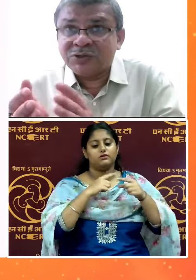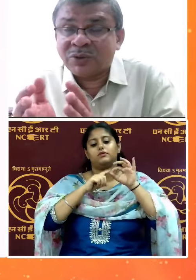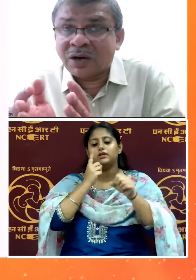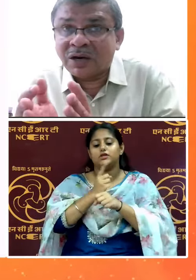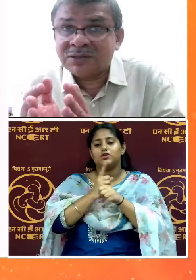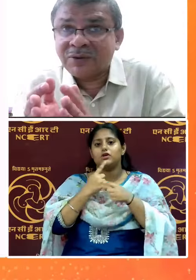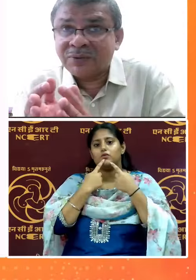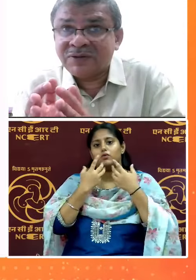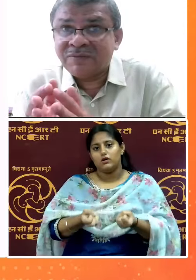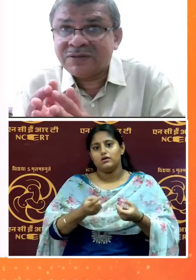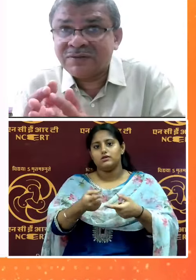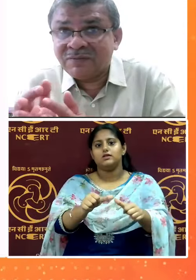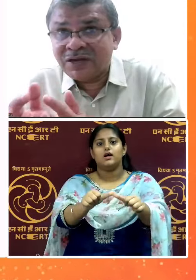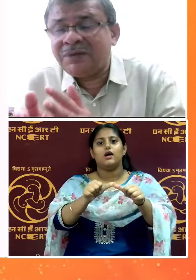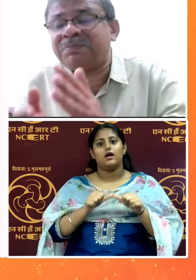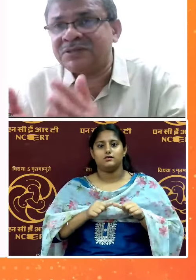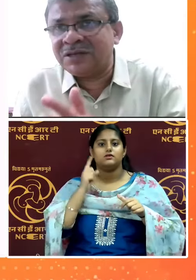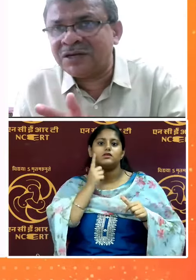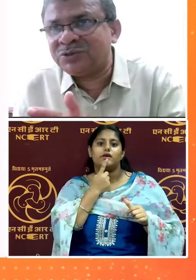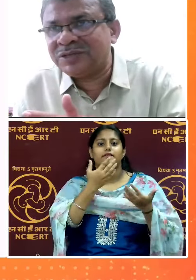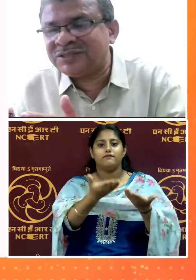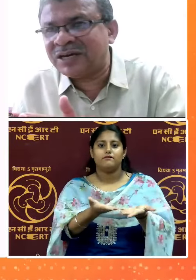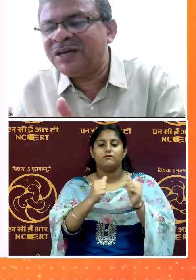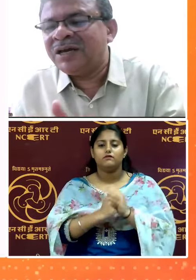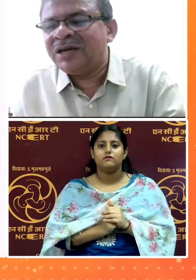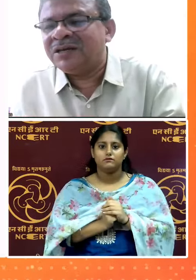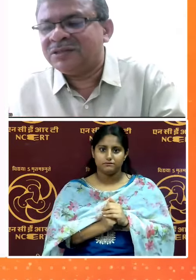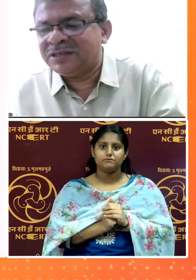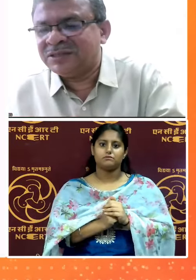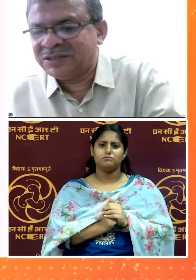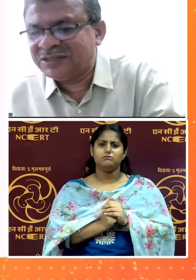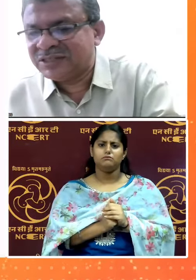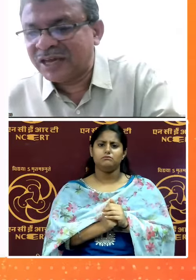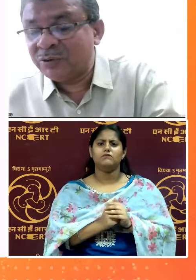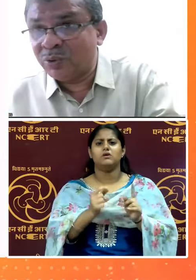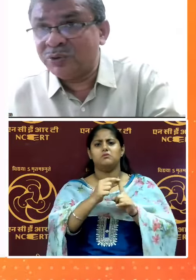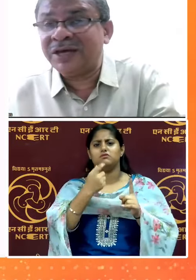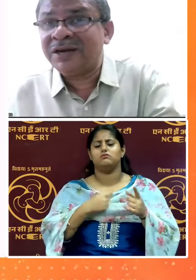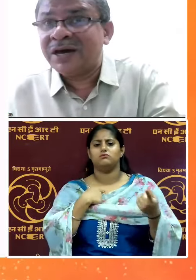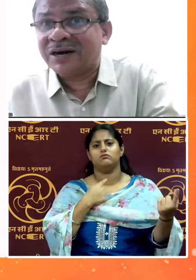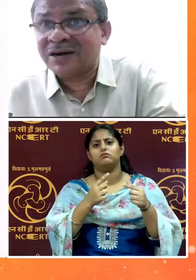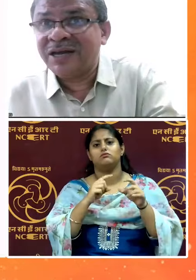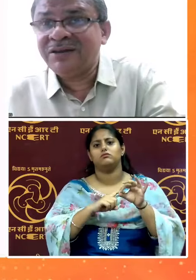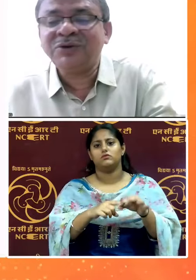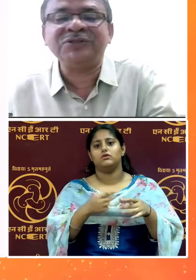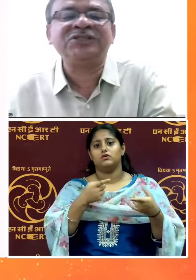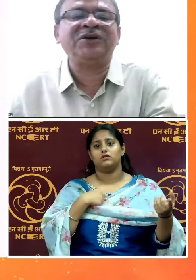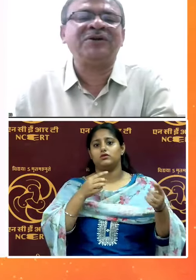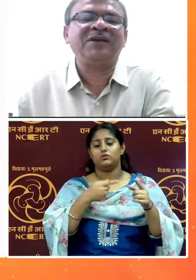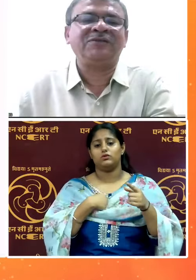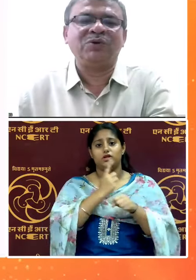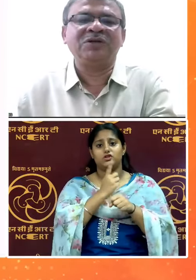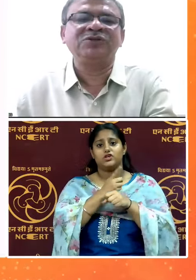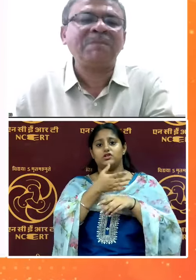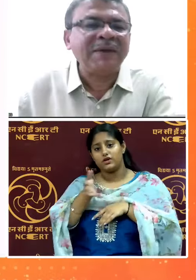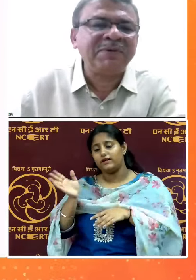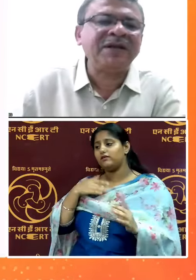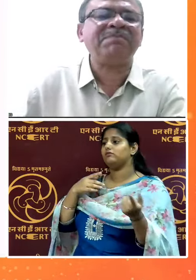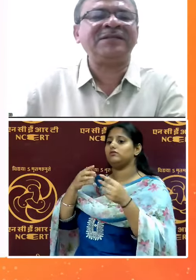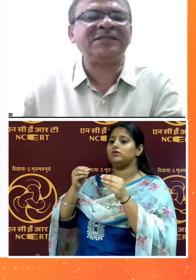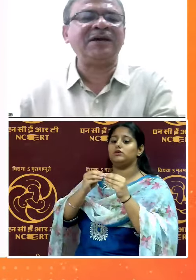teacher wants to ask a question which is very personal to the child, the teacher can go there, write the question on his book.